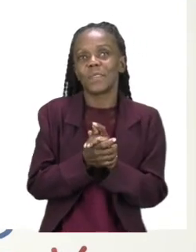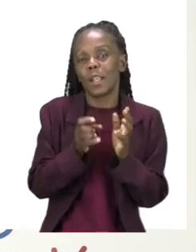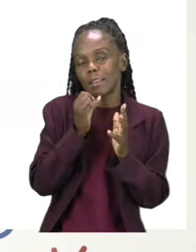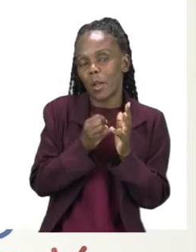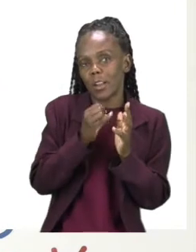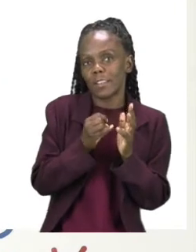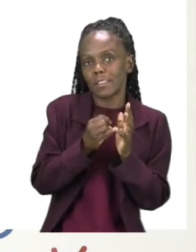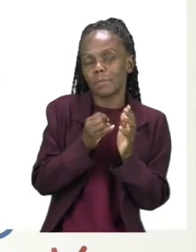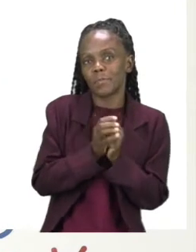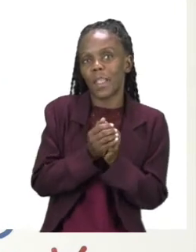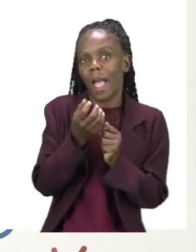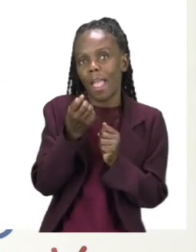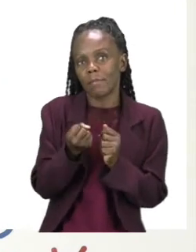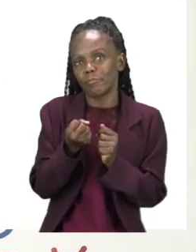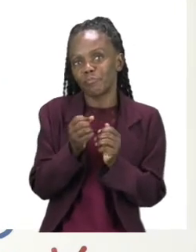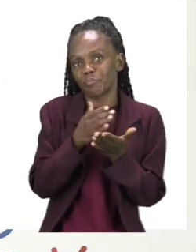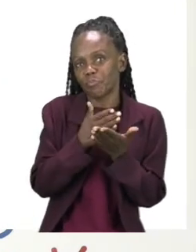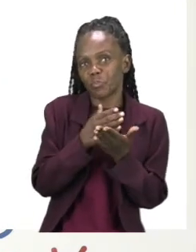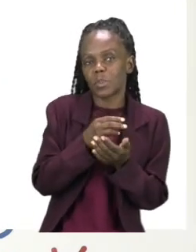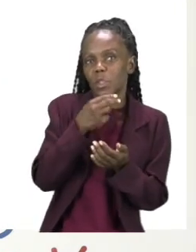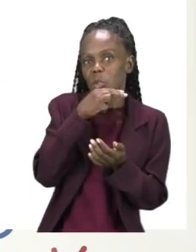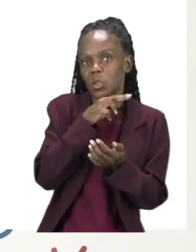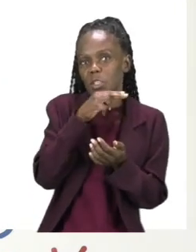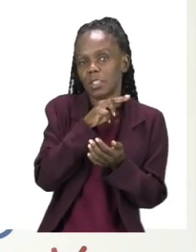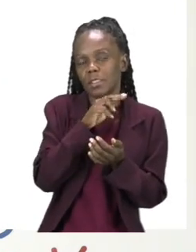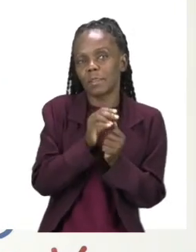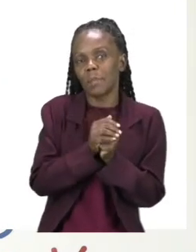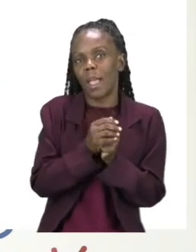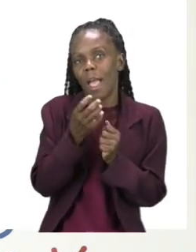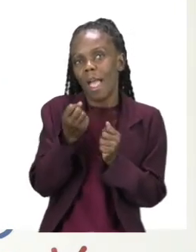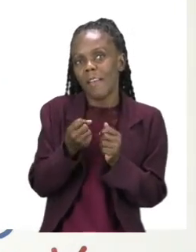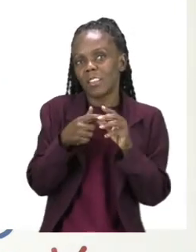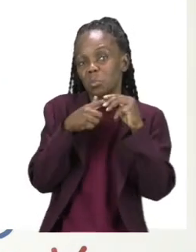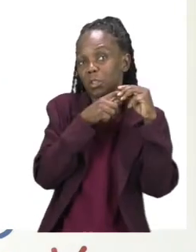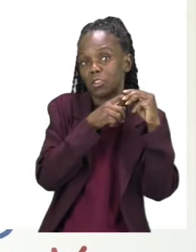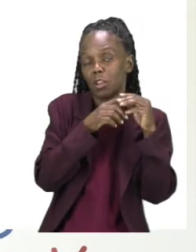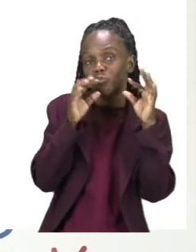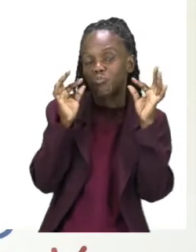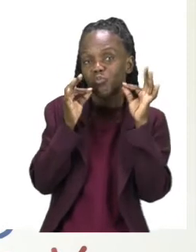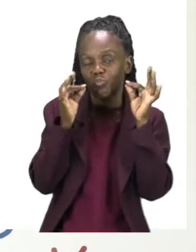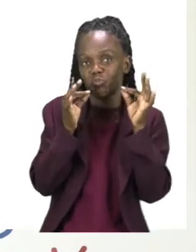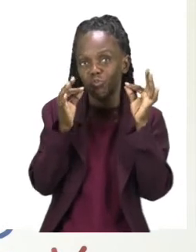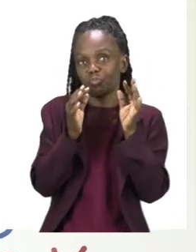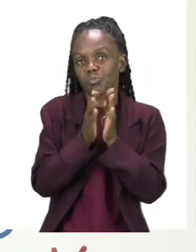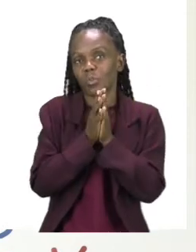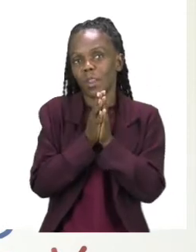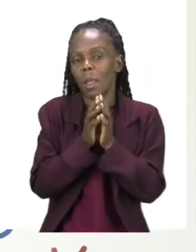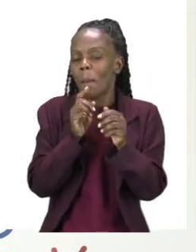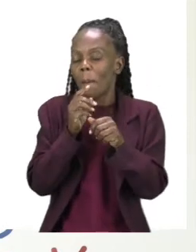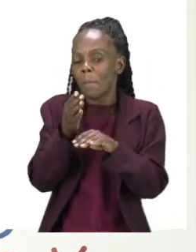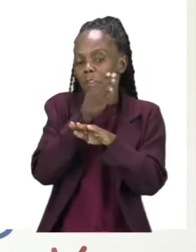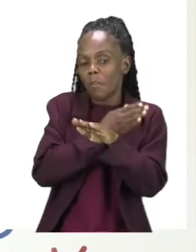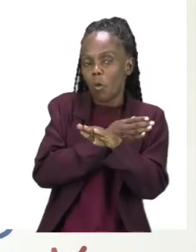some ducks. And I have a special song about these ducks. But before we sing our special song, let's count how